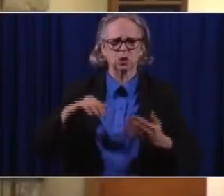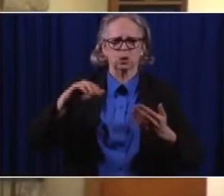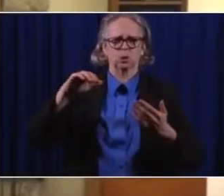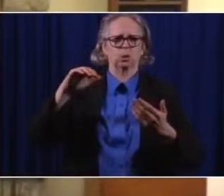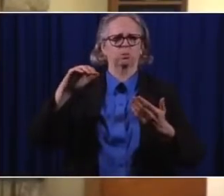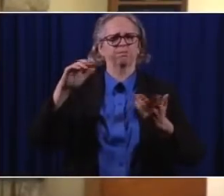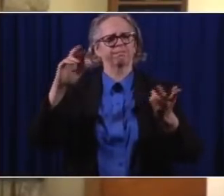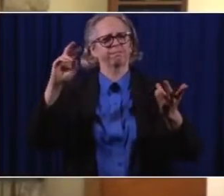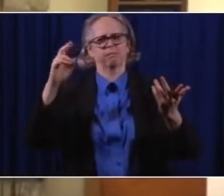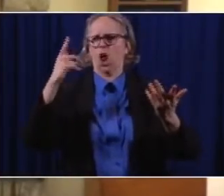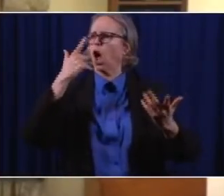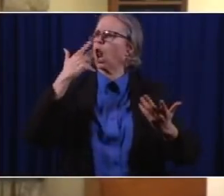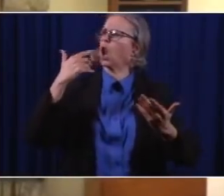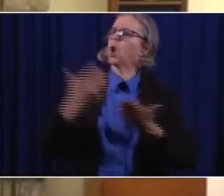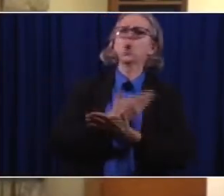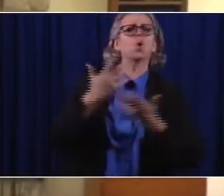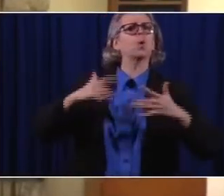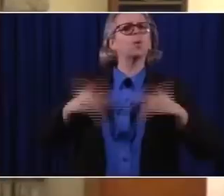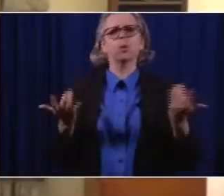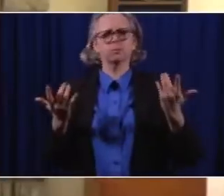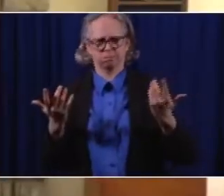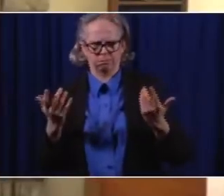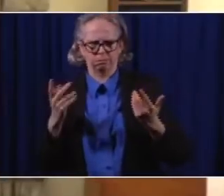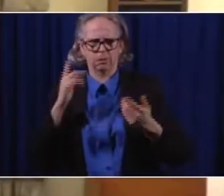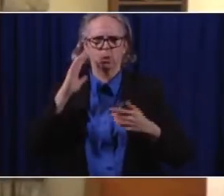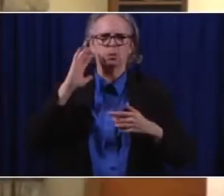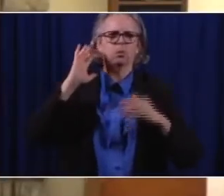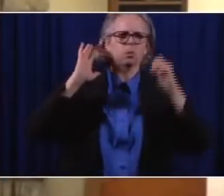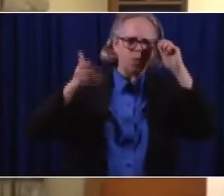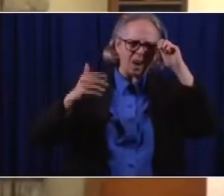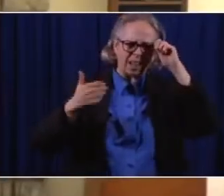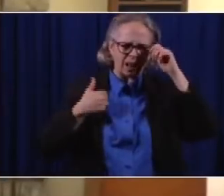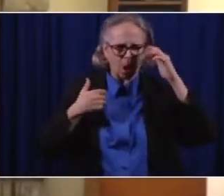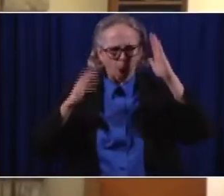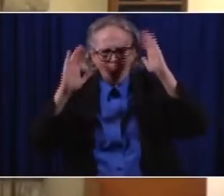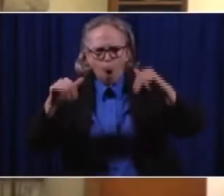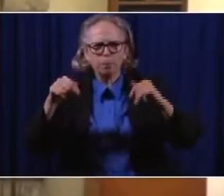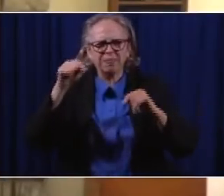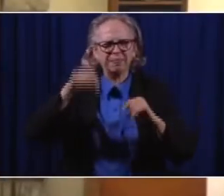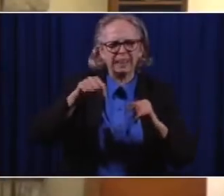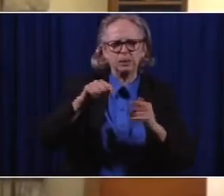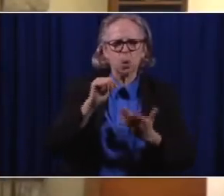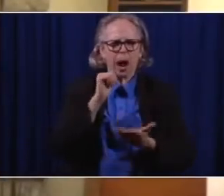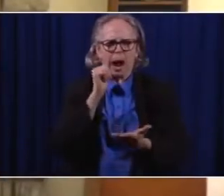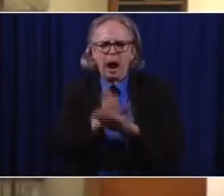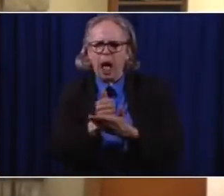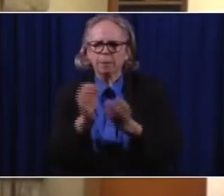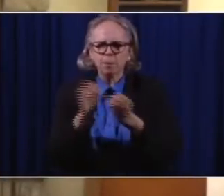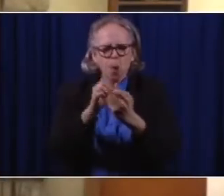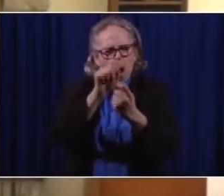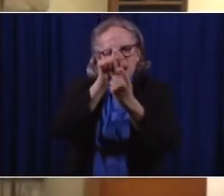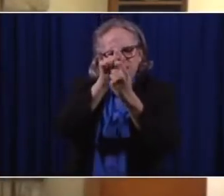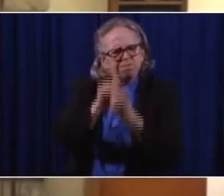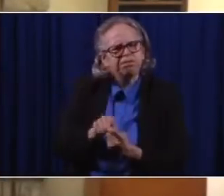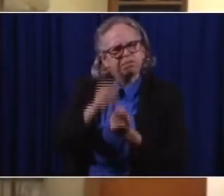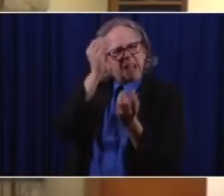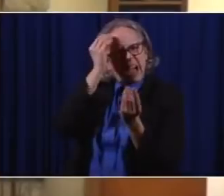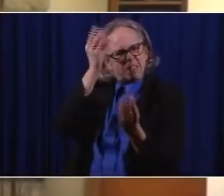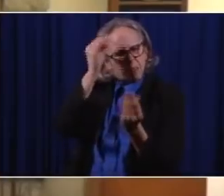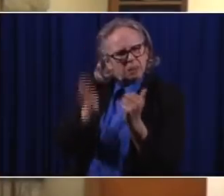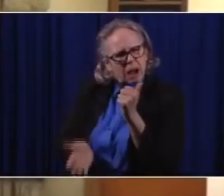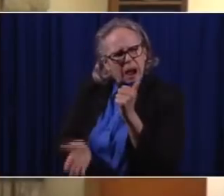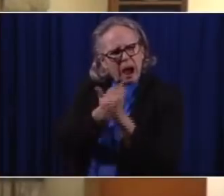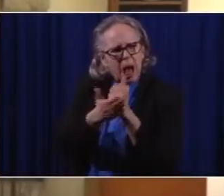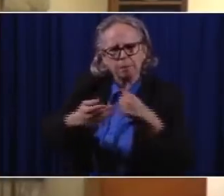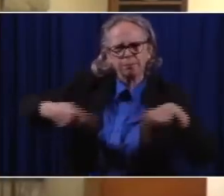you more specific details, particularly if you live in a larger county, and that is the ability to